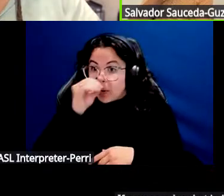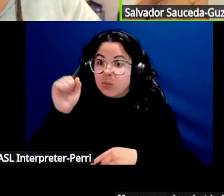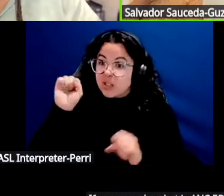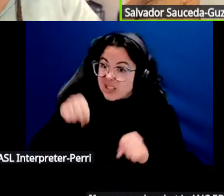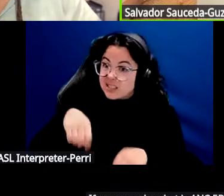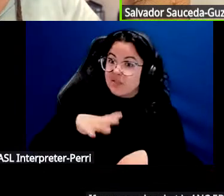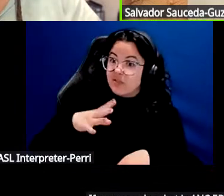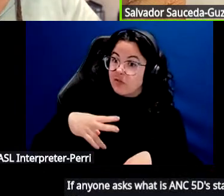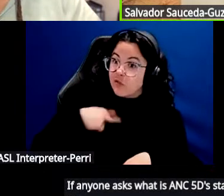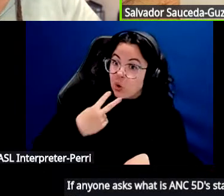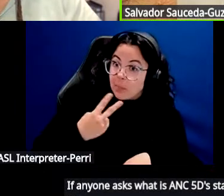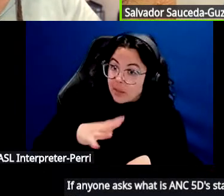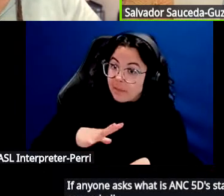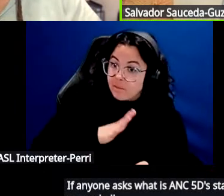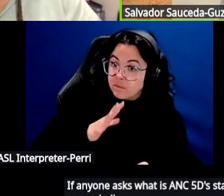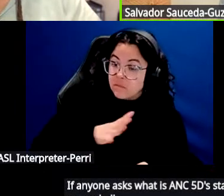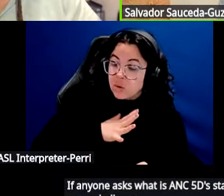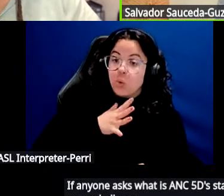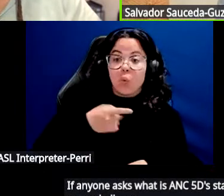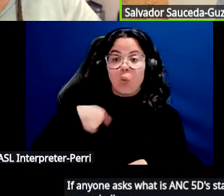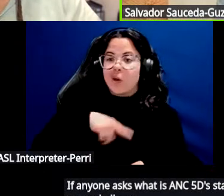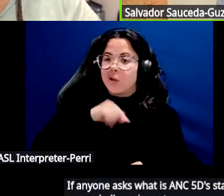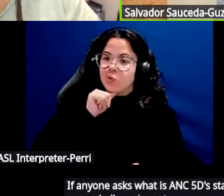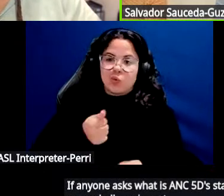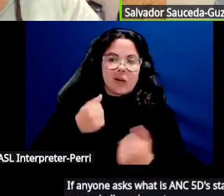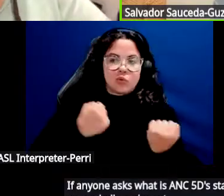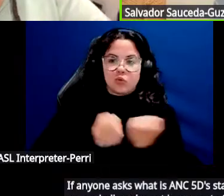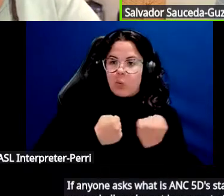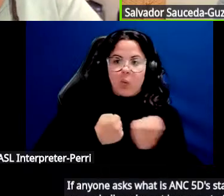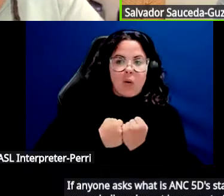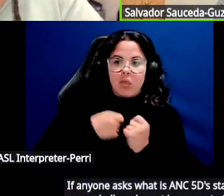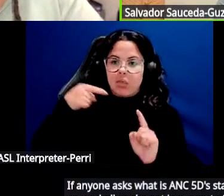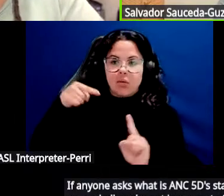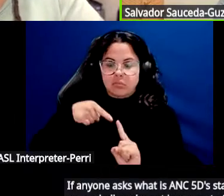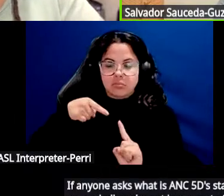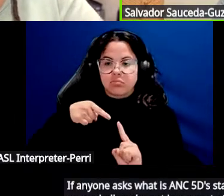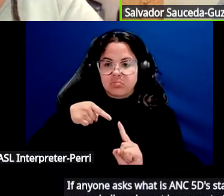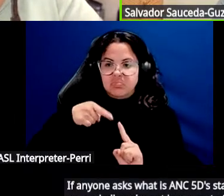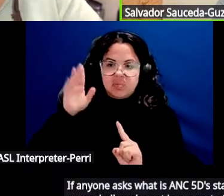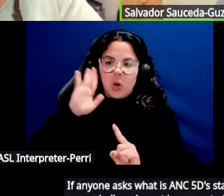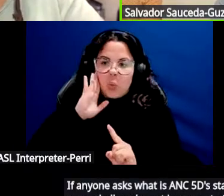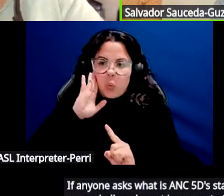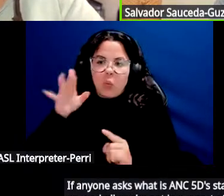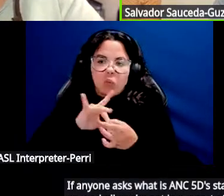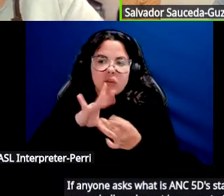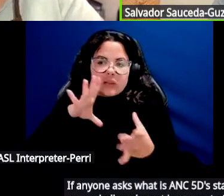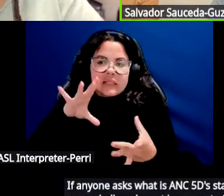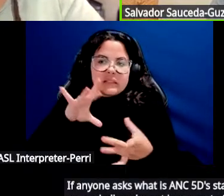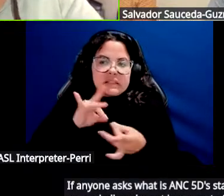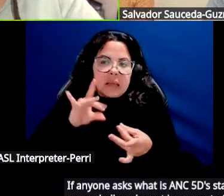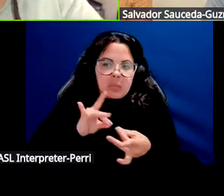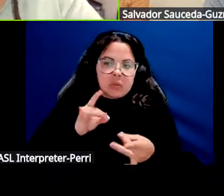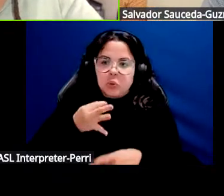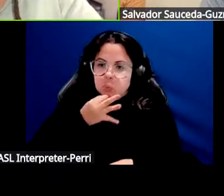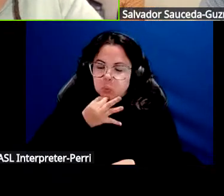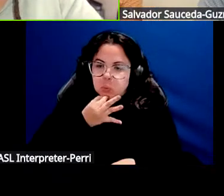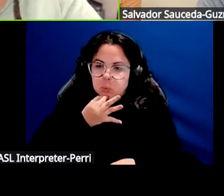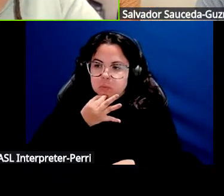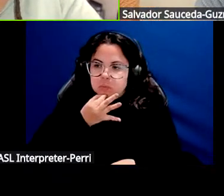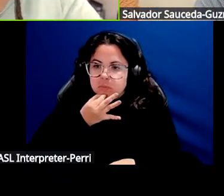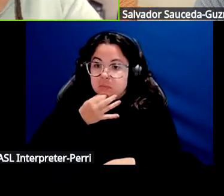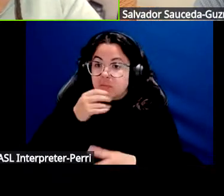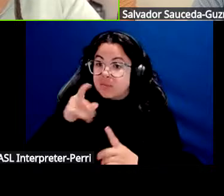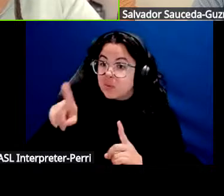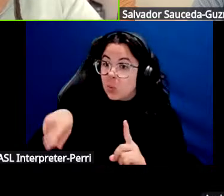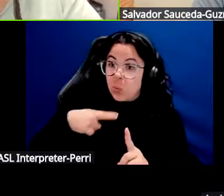say verbally, we're not in support of this, and a statement will be forthcoming. Yeah. And when will the